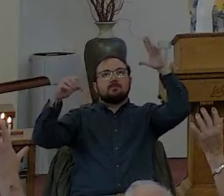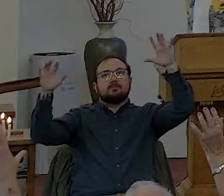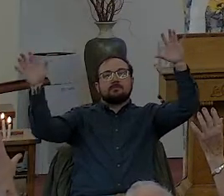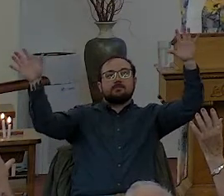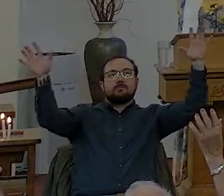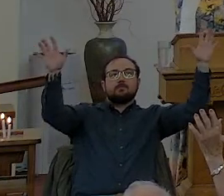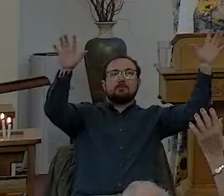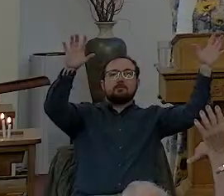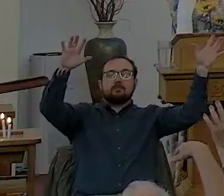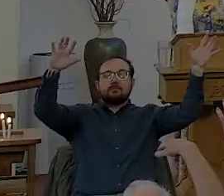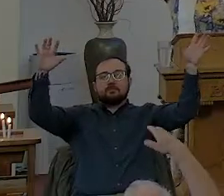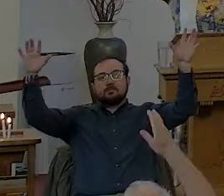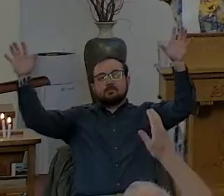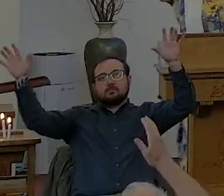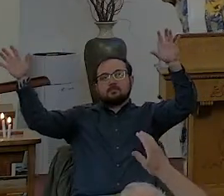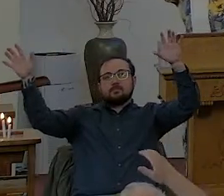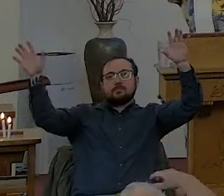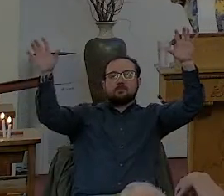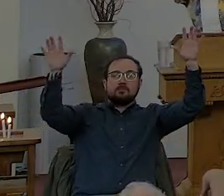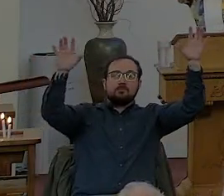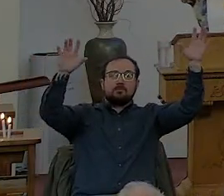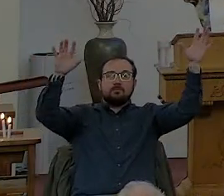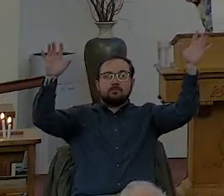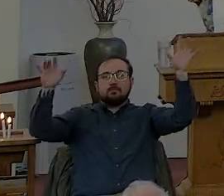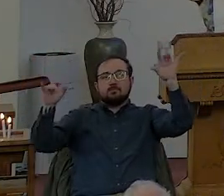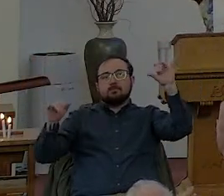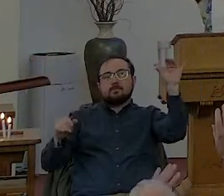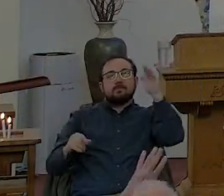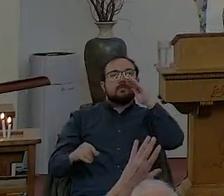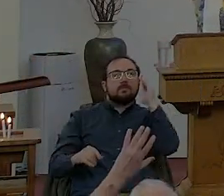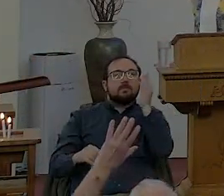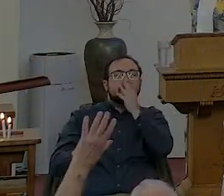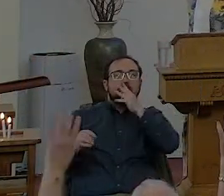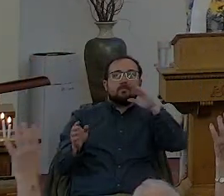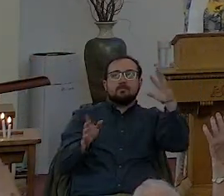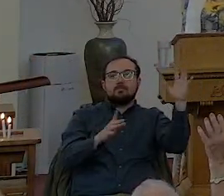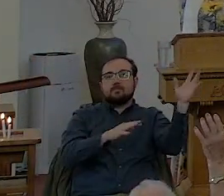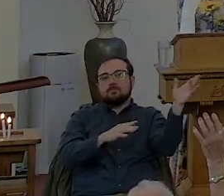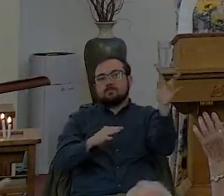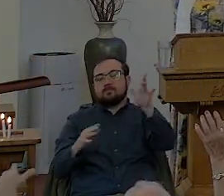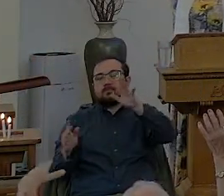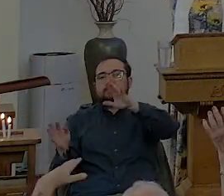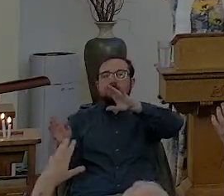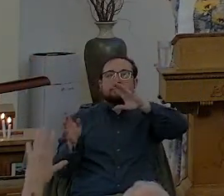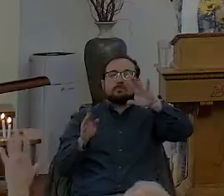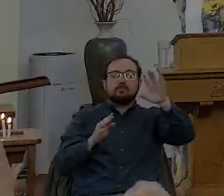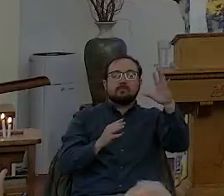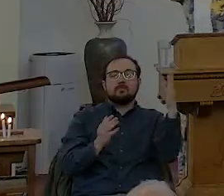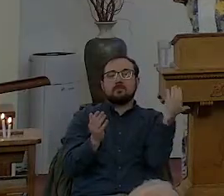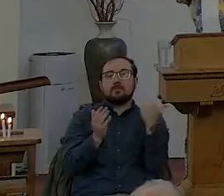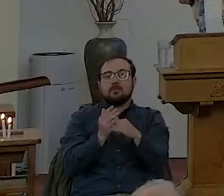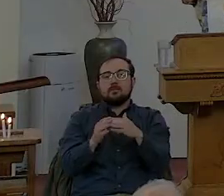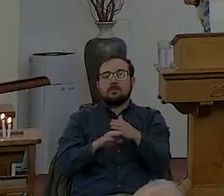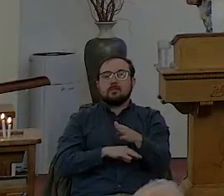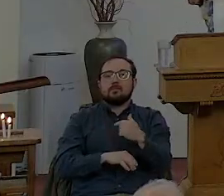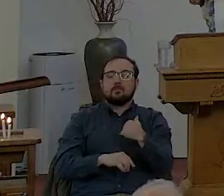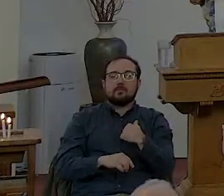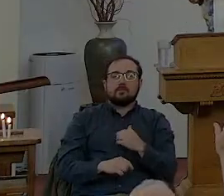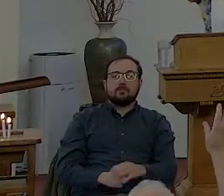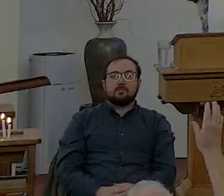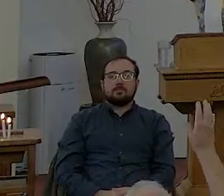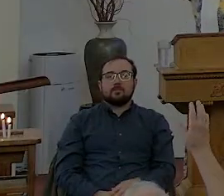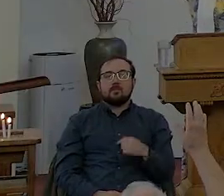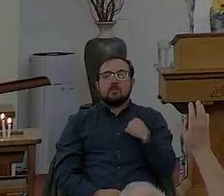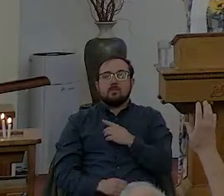Sway gently side to side like a flower in the breeze. Repeat after me.